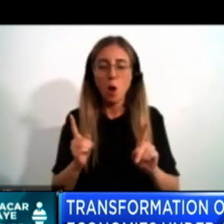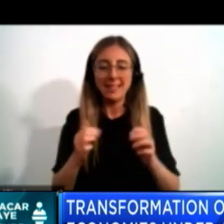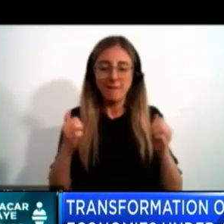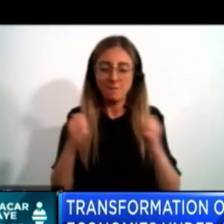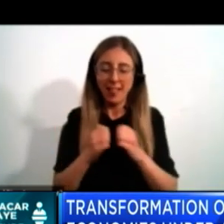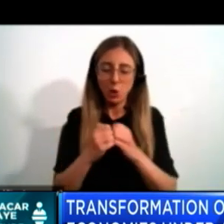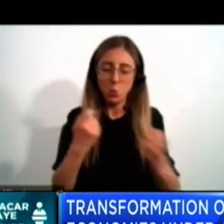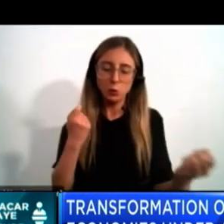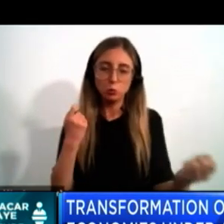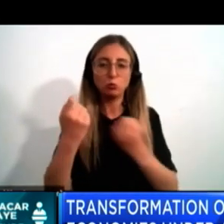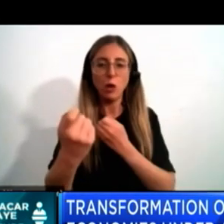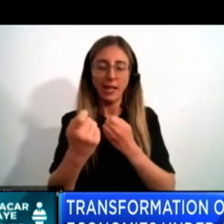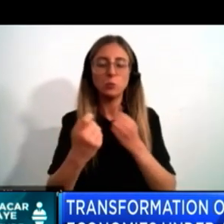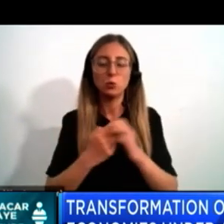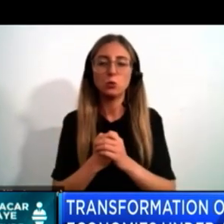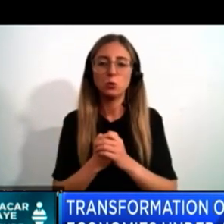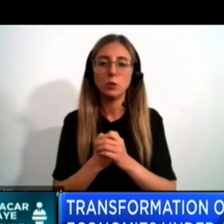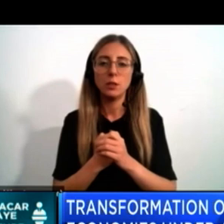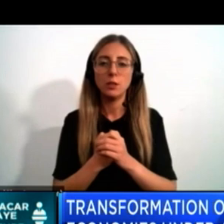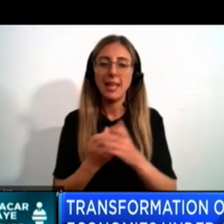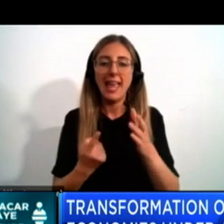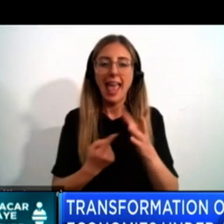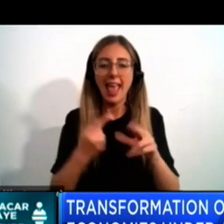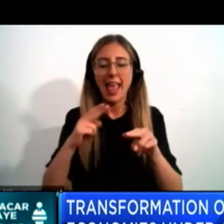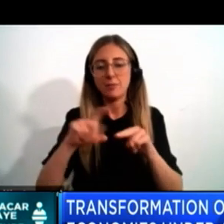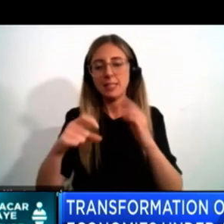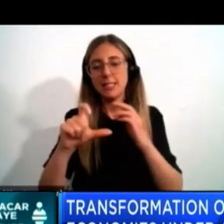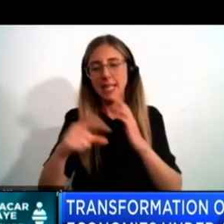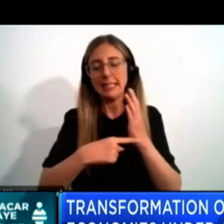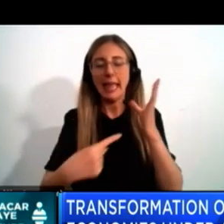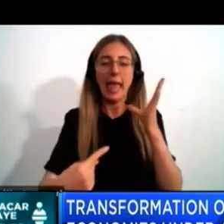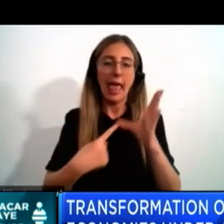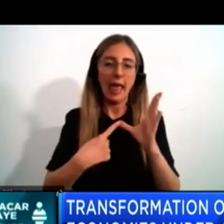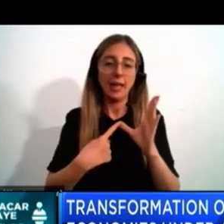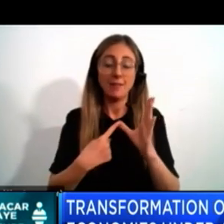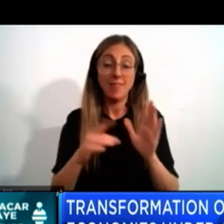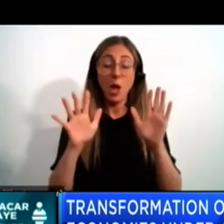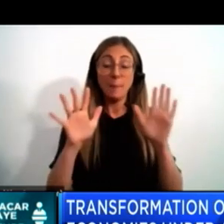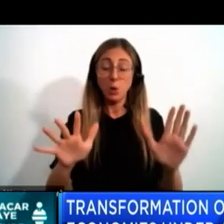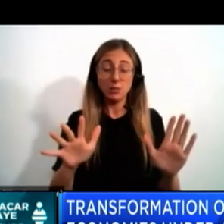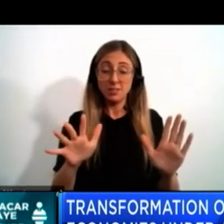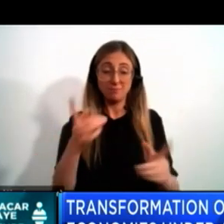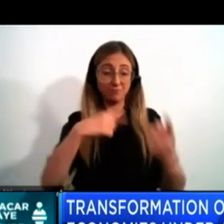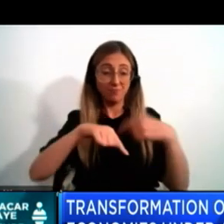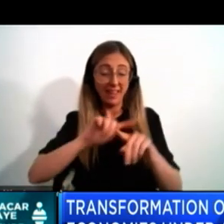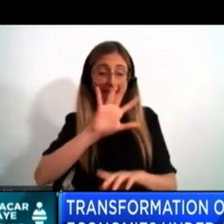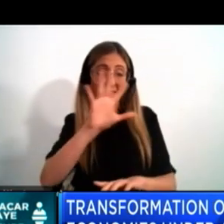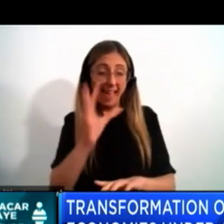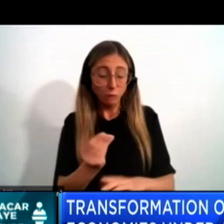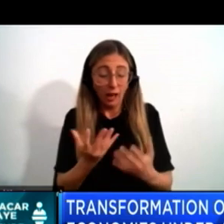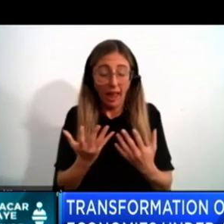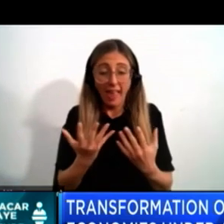value chain on the platform of the AfCFTA. It is no wonder that African ministers of